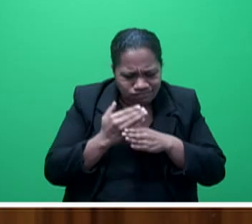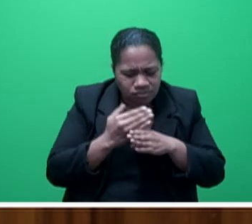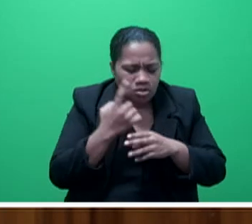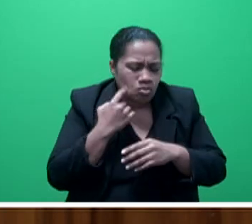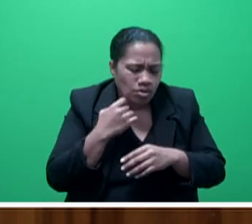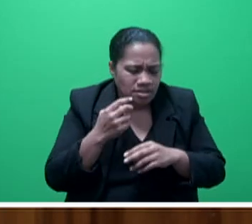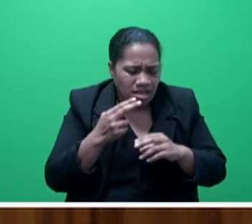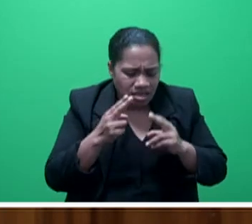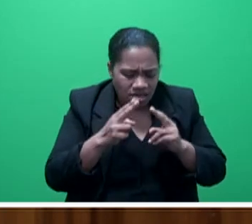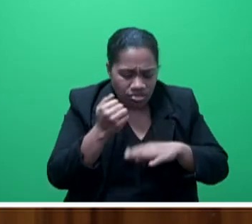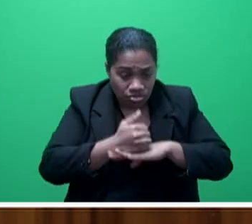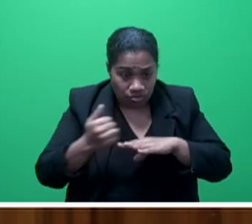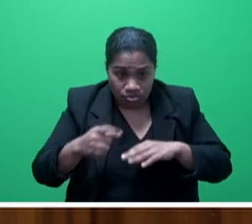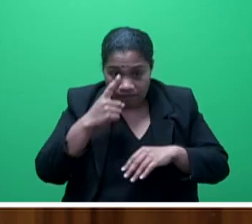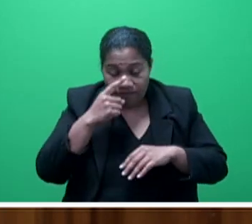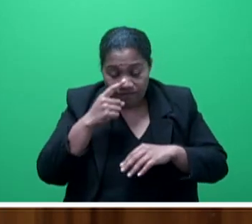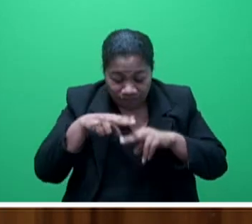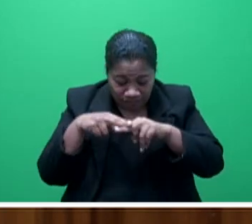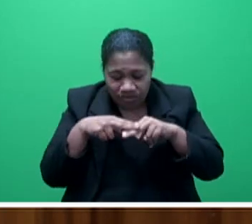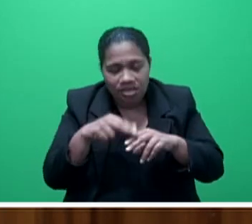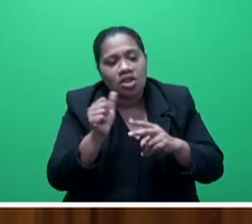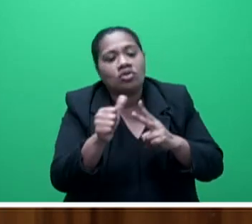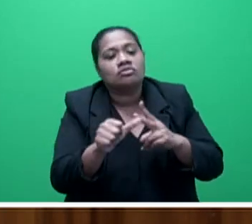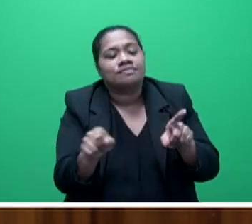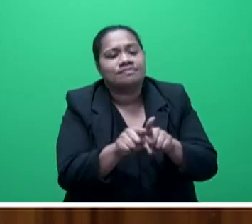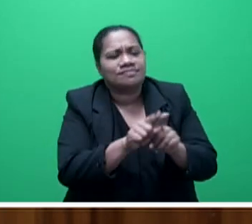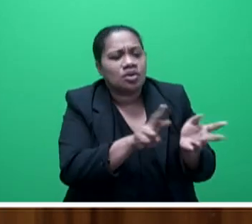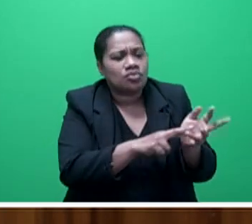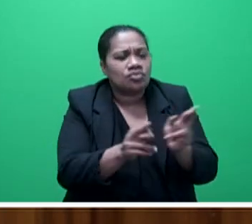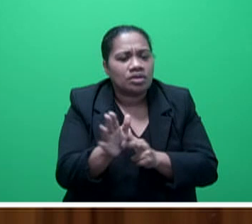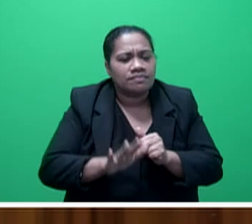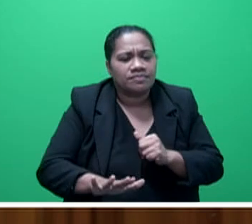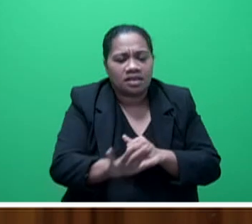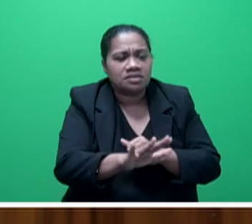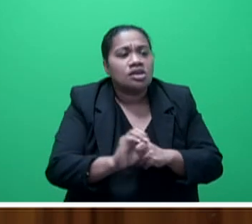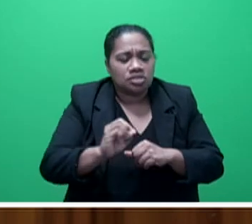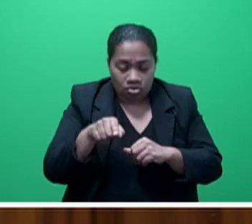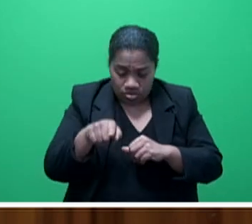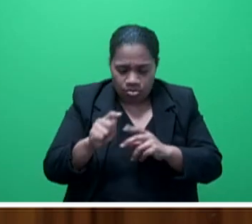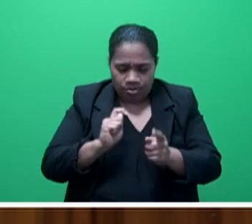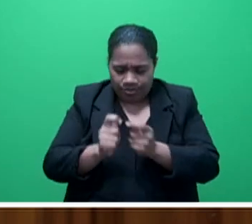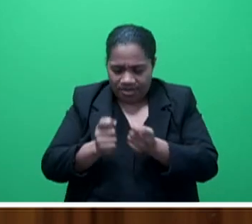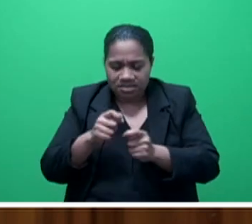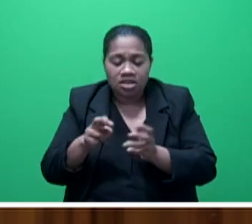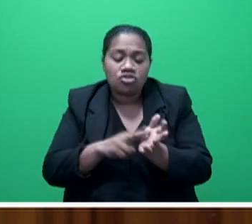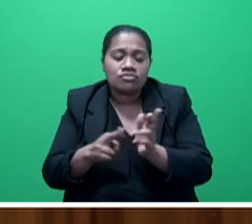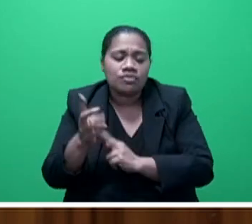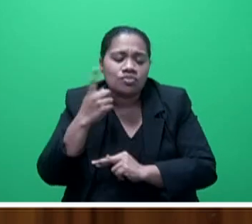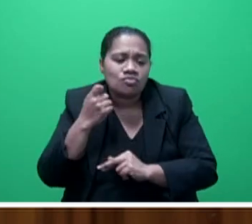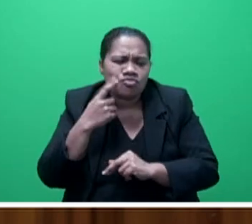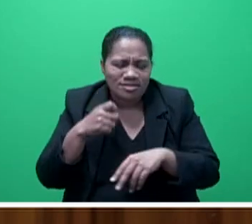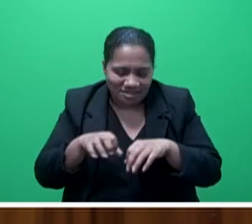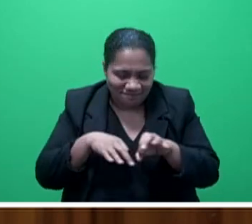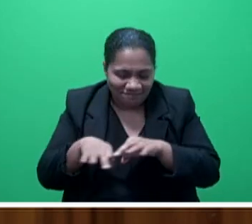also in rural areas. Ministry will continue to carry out this water quality testing for rural water schemes, for the 130 EPS